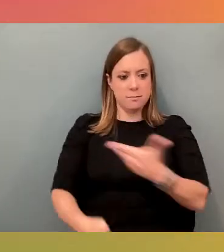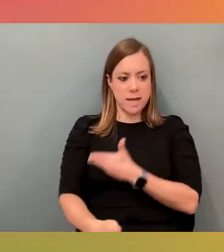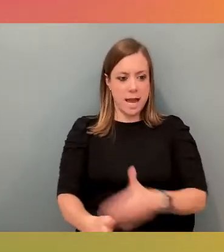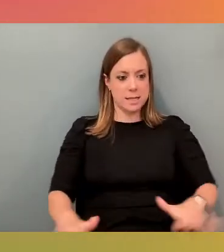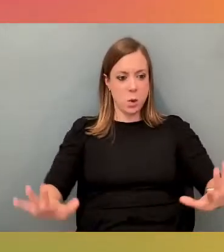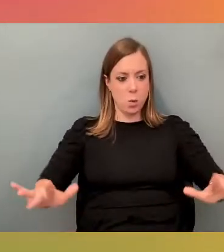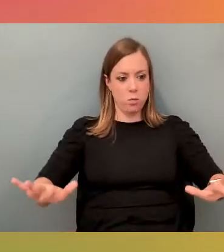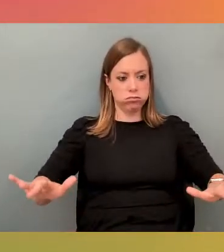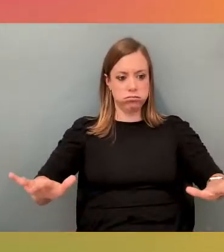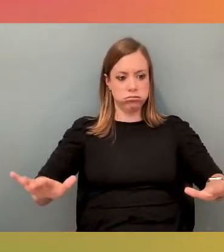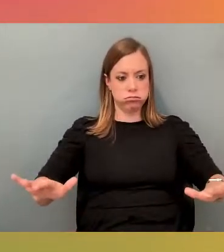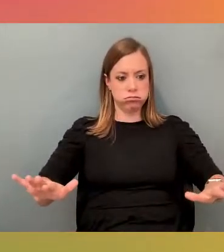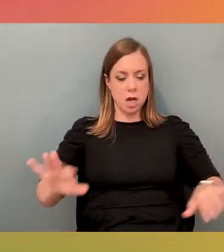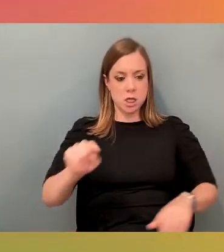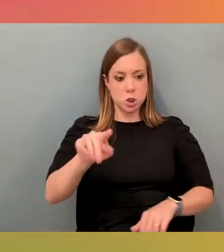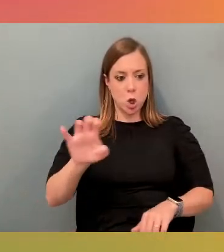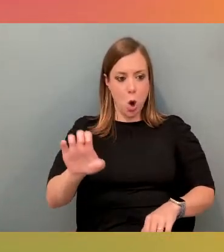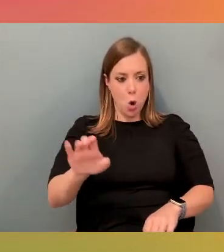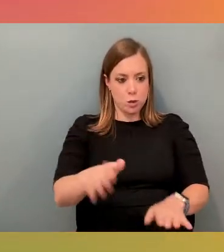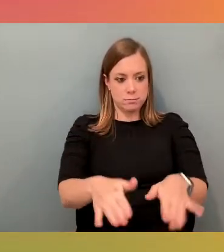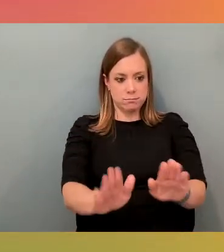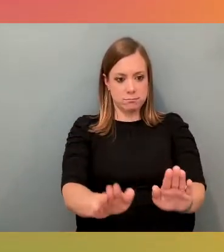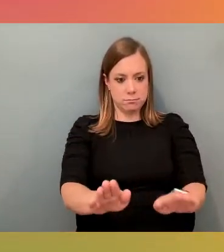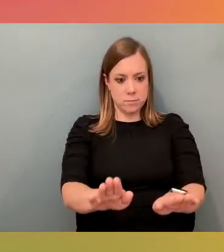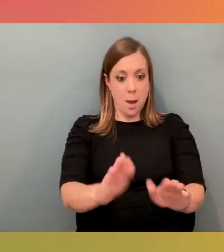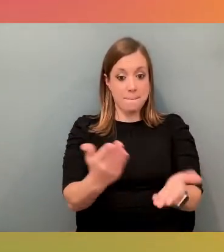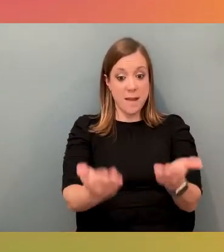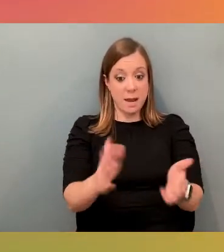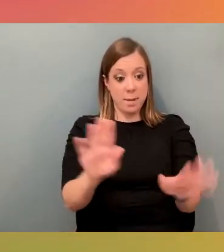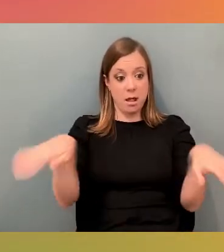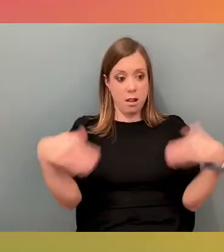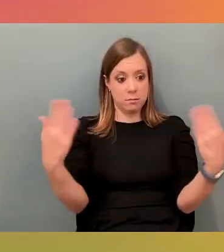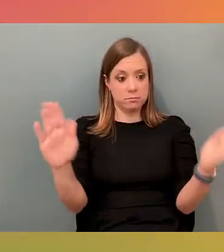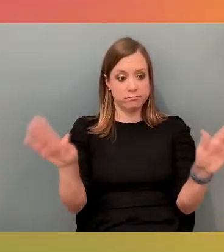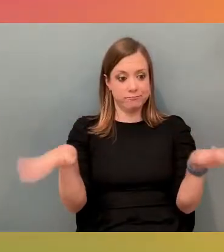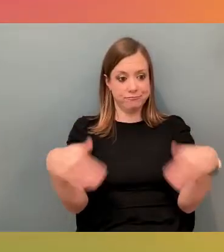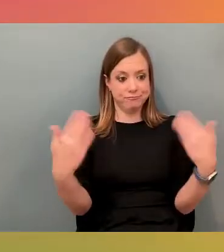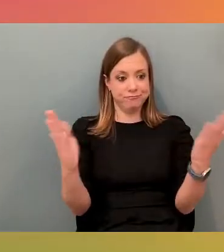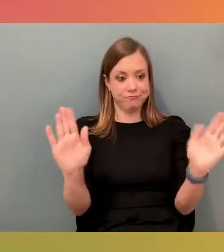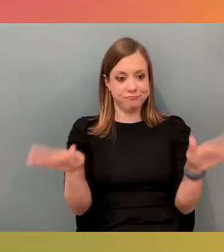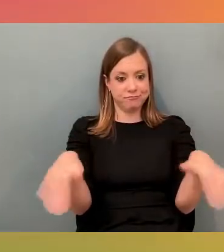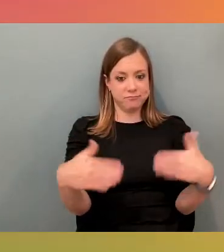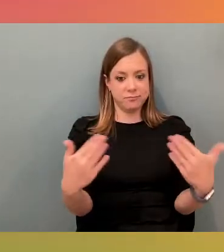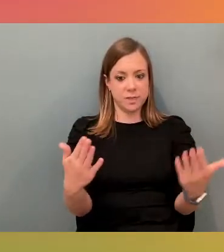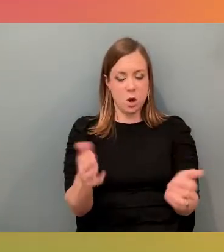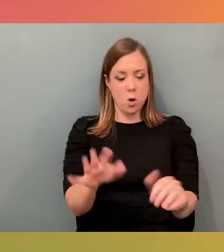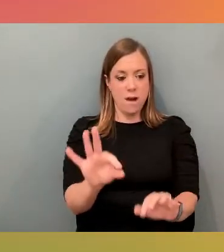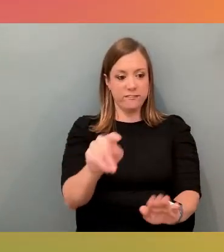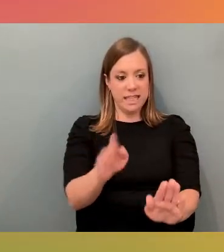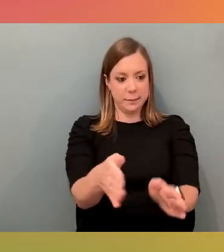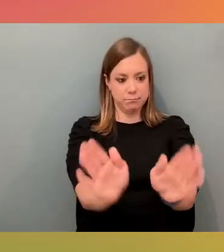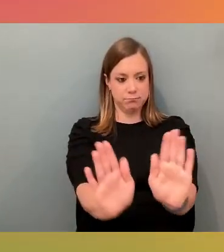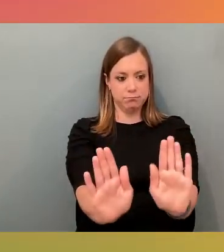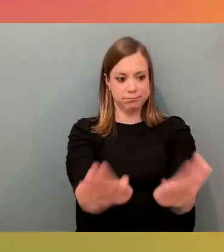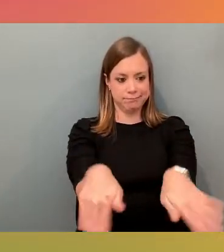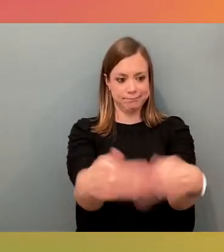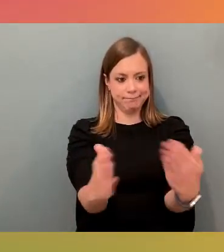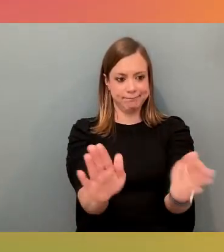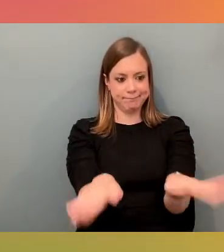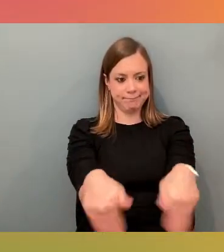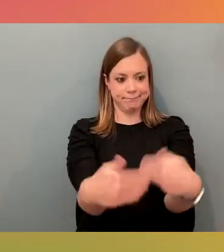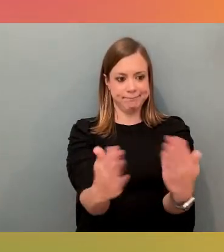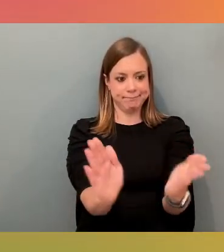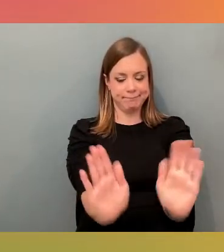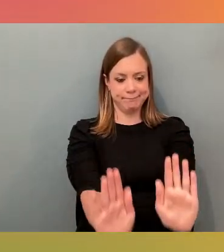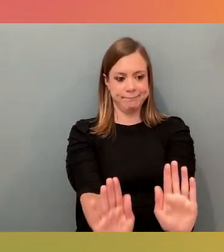toes. Maybe circle the wrists and the ankles once more. And then on your next